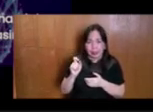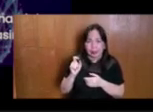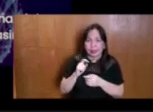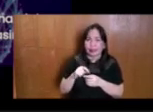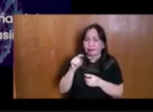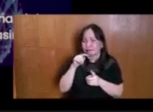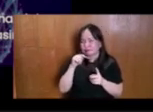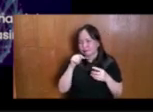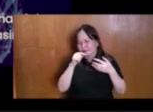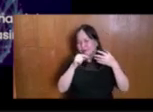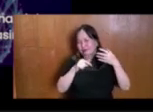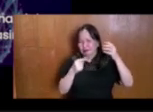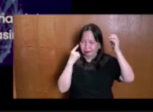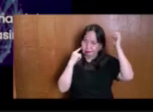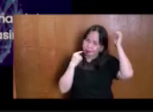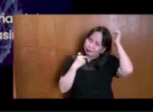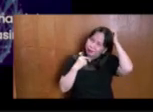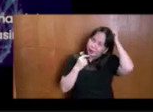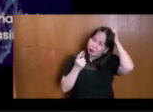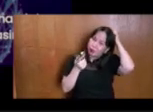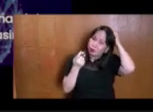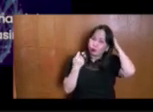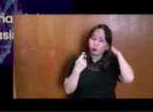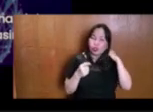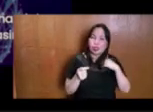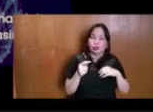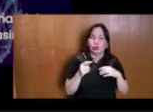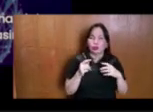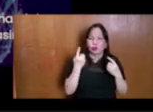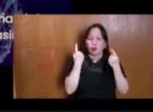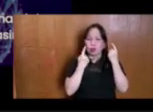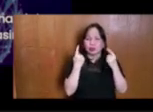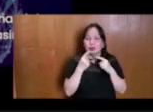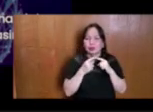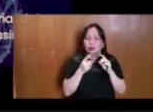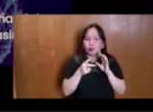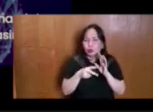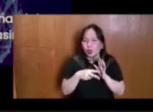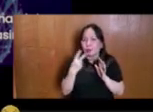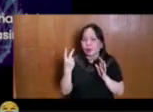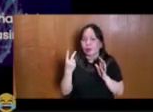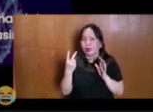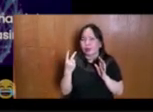around those areas. So you might consider really doubling down